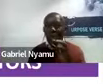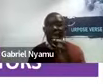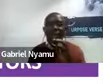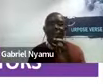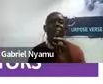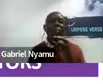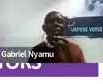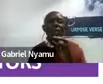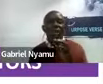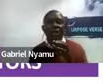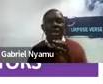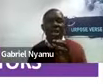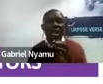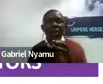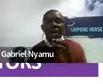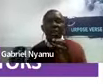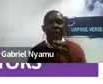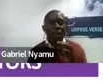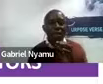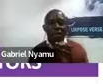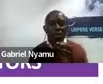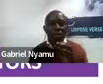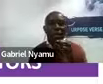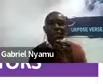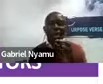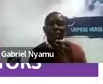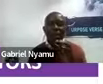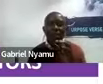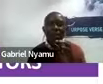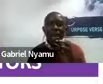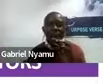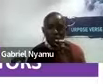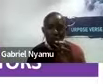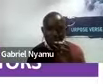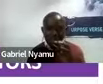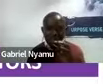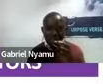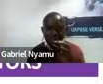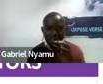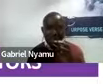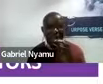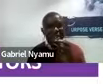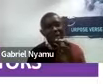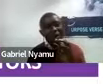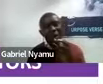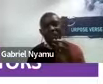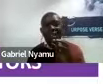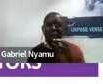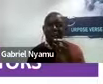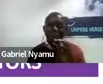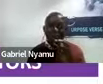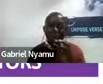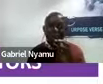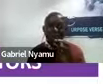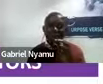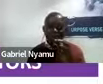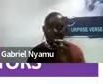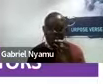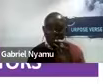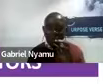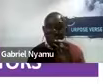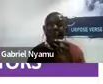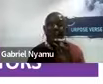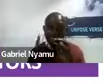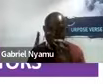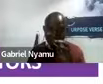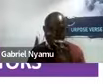background. I've seen people coming to tell me, my purpose is to bring my family out of poverty. Now, I don't think you are born to bring your family